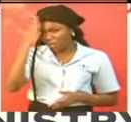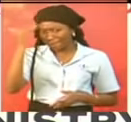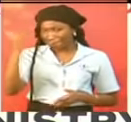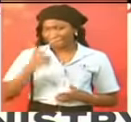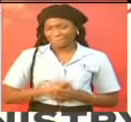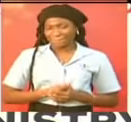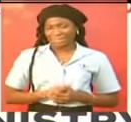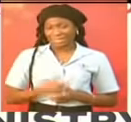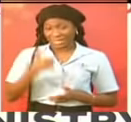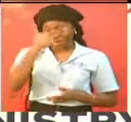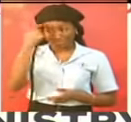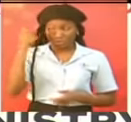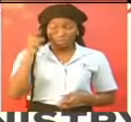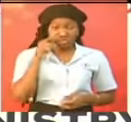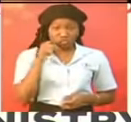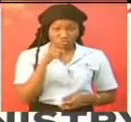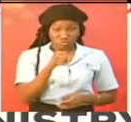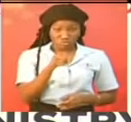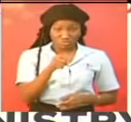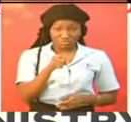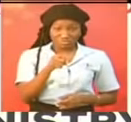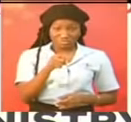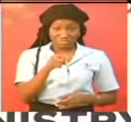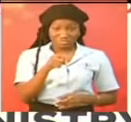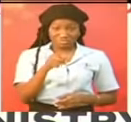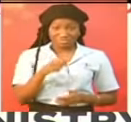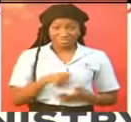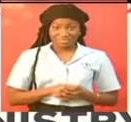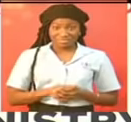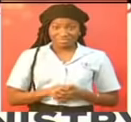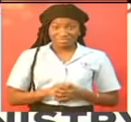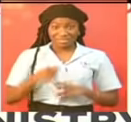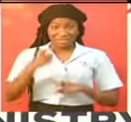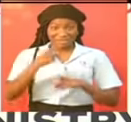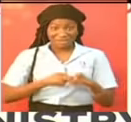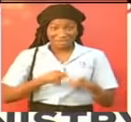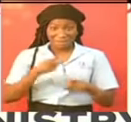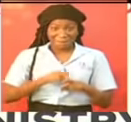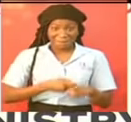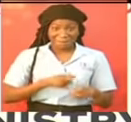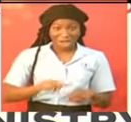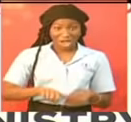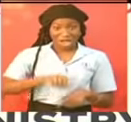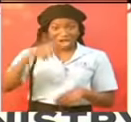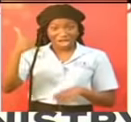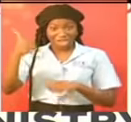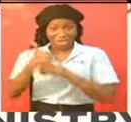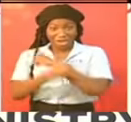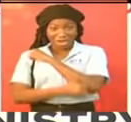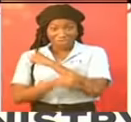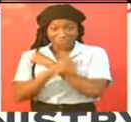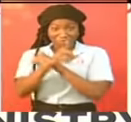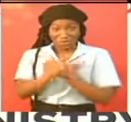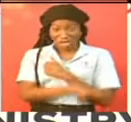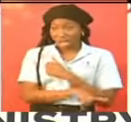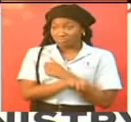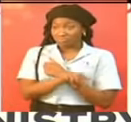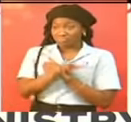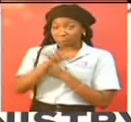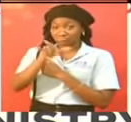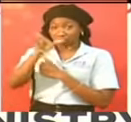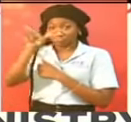you as an individual from another country will be able to access vaccine in the country of your